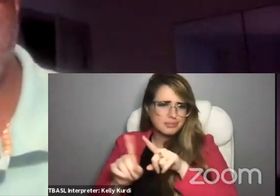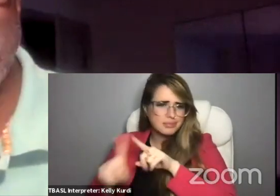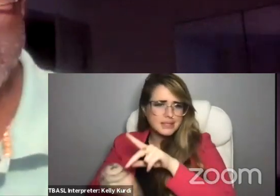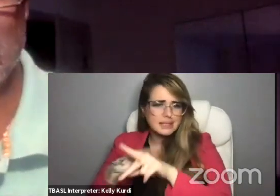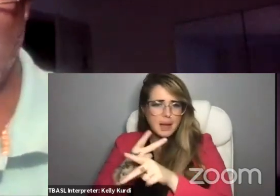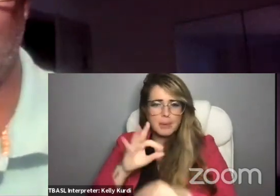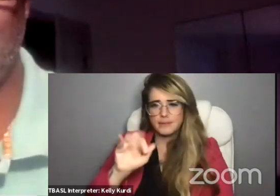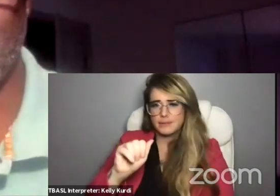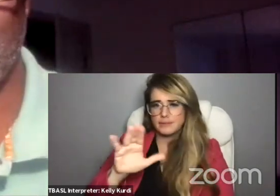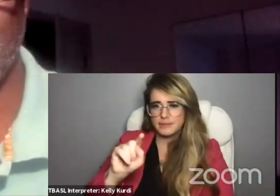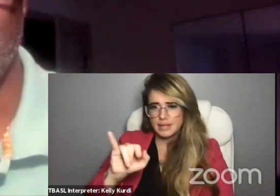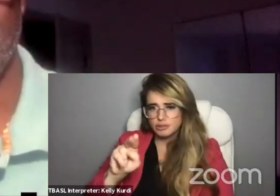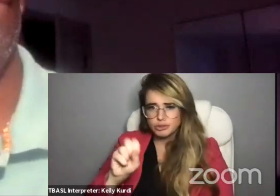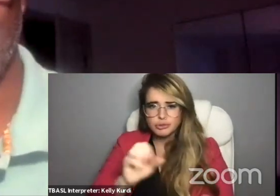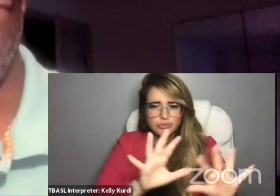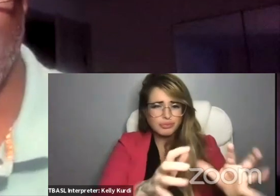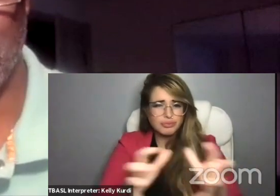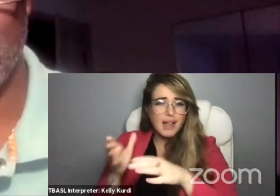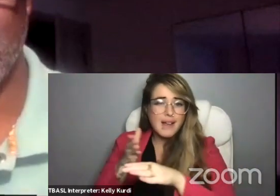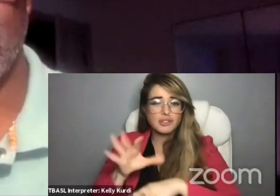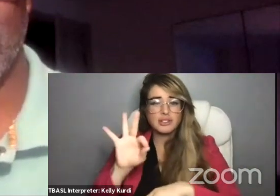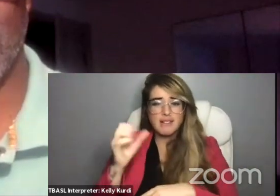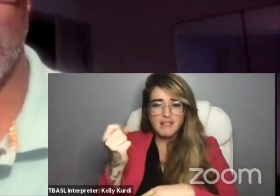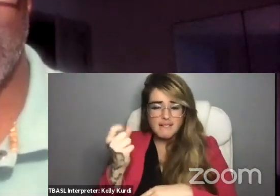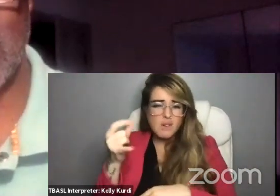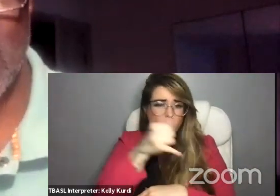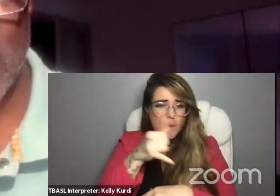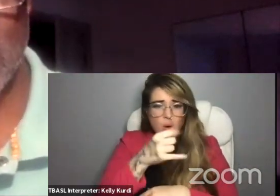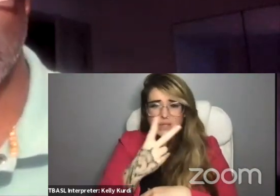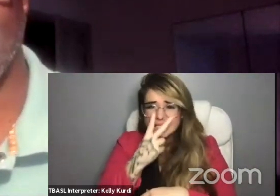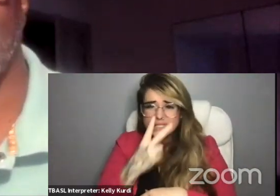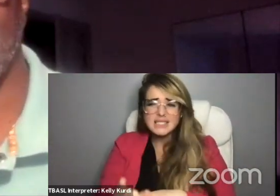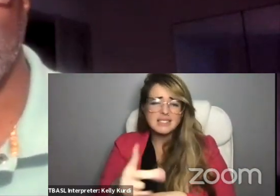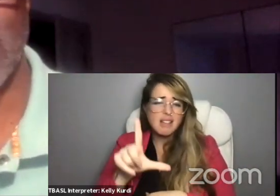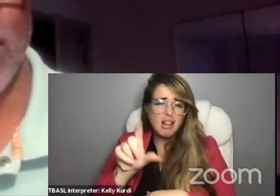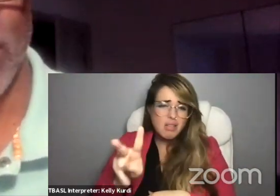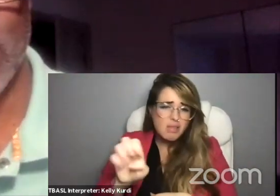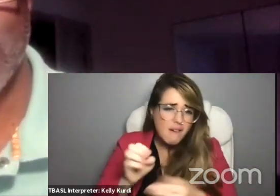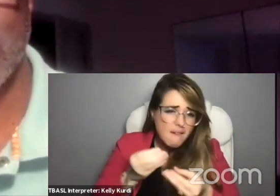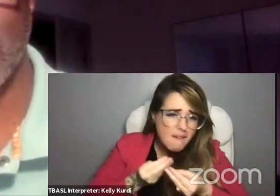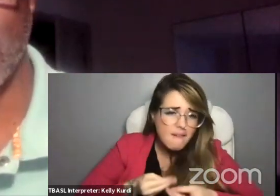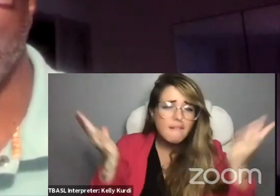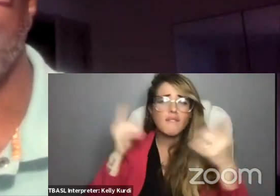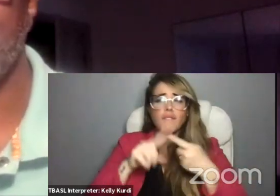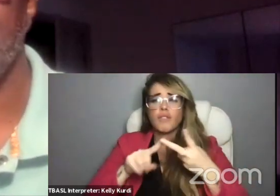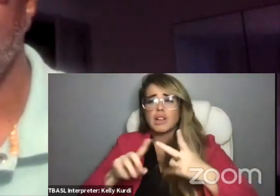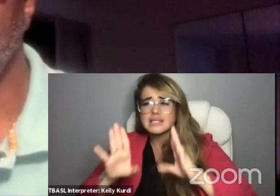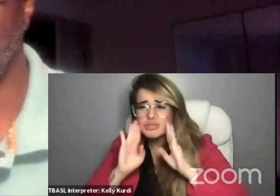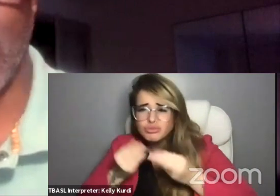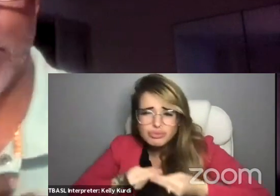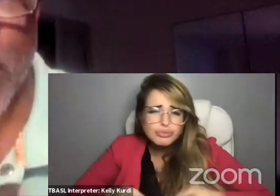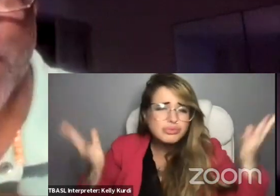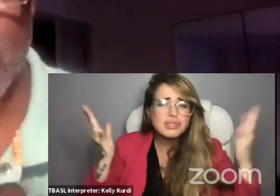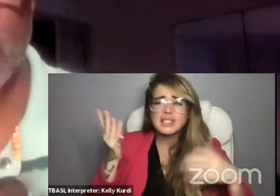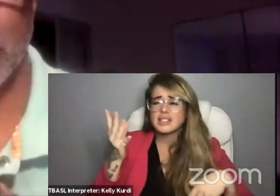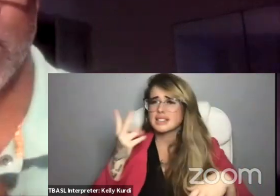an amazing outpouring of love and attention and, you know, just,